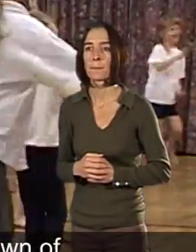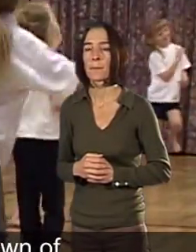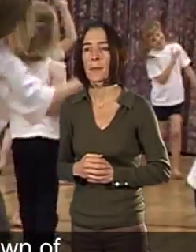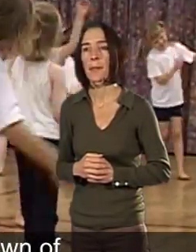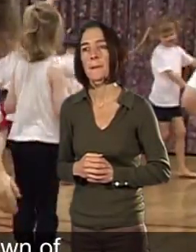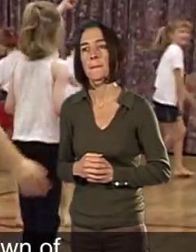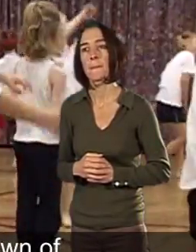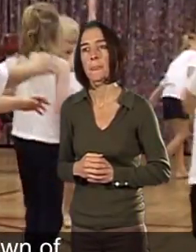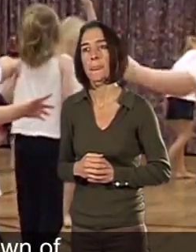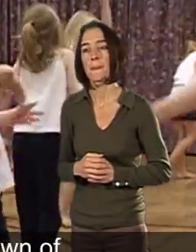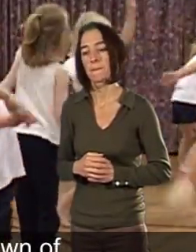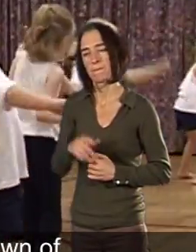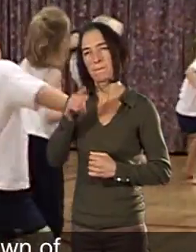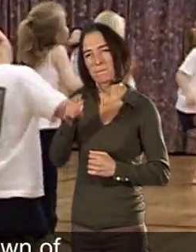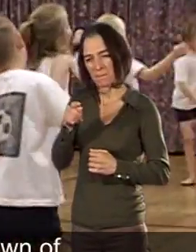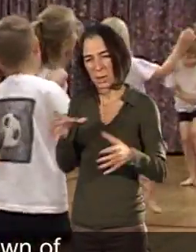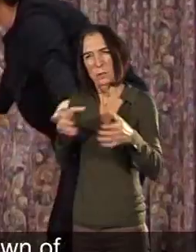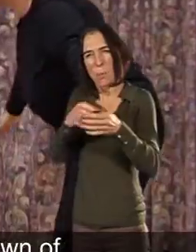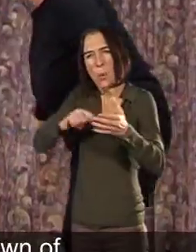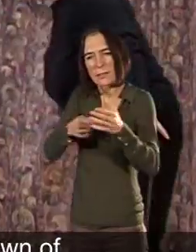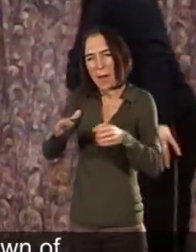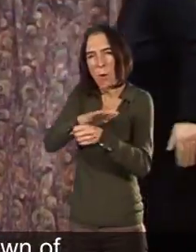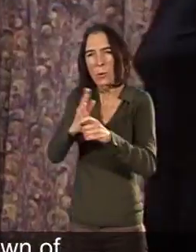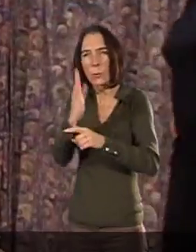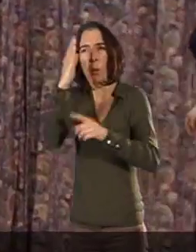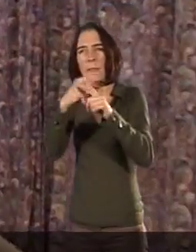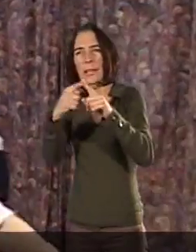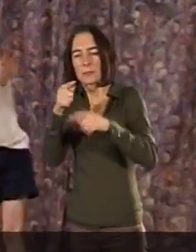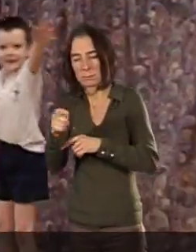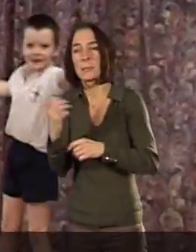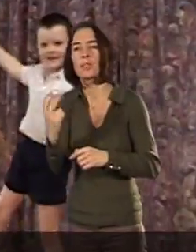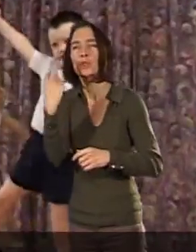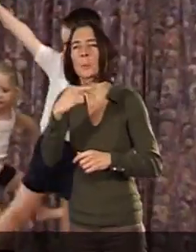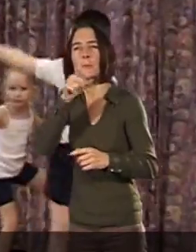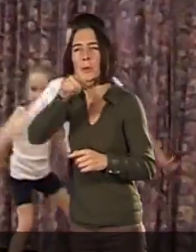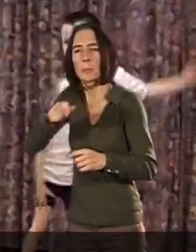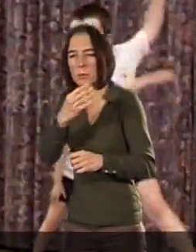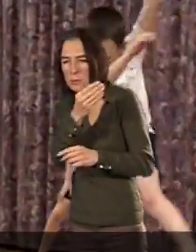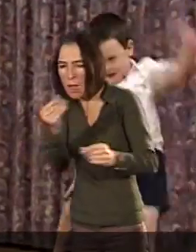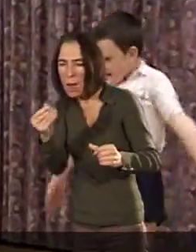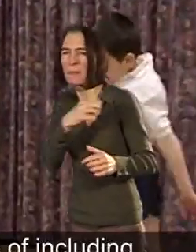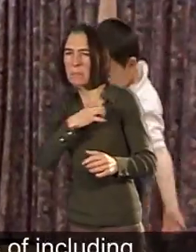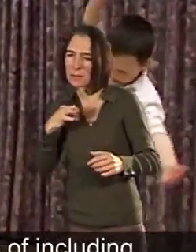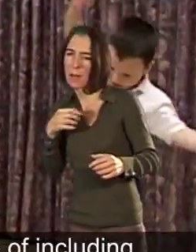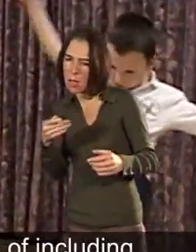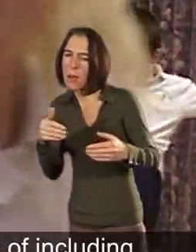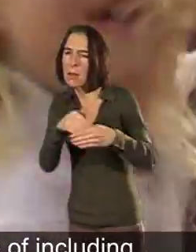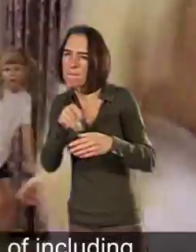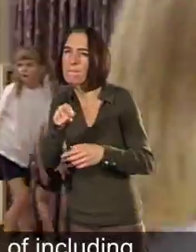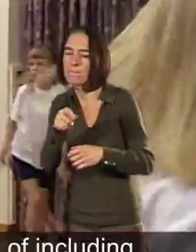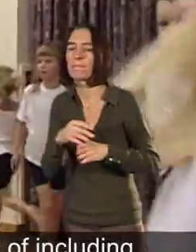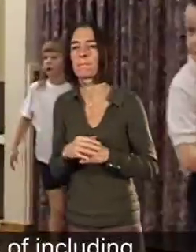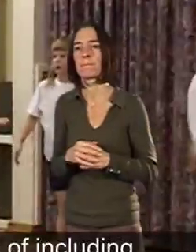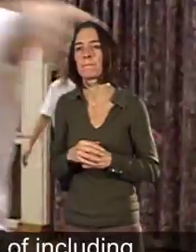St Bridget's Primary in the small town of Egremont, Cumbria has 200 pupils, some with medical conditions. At St